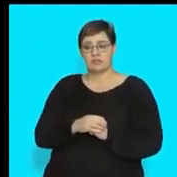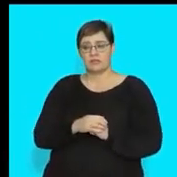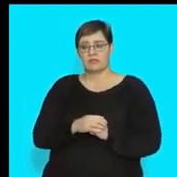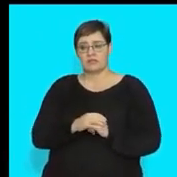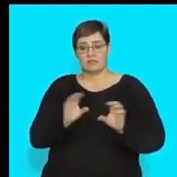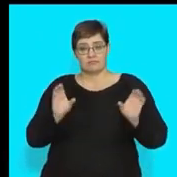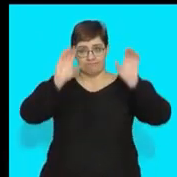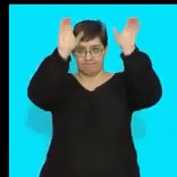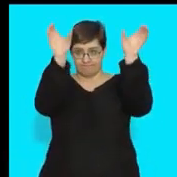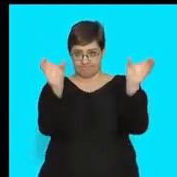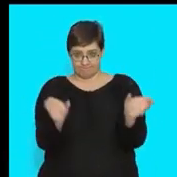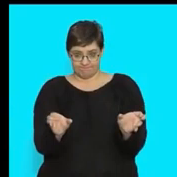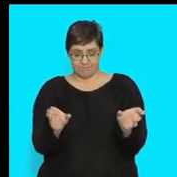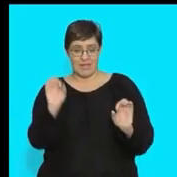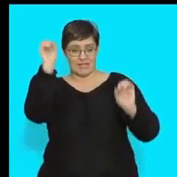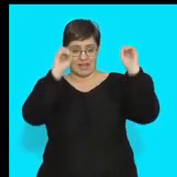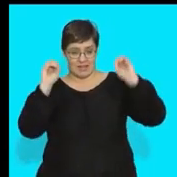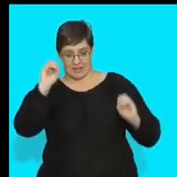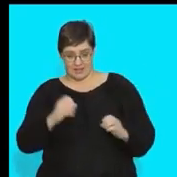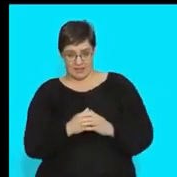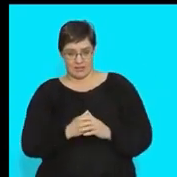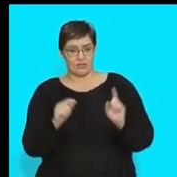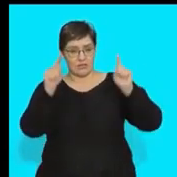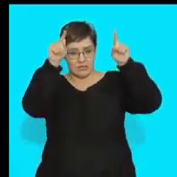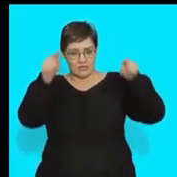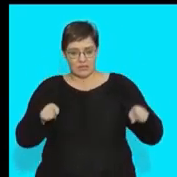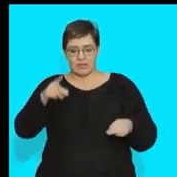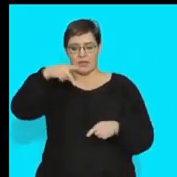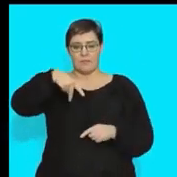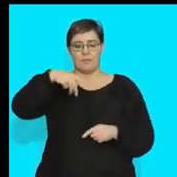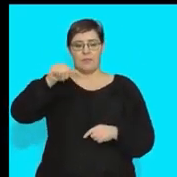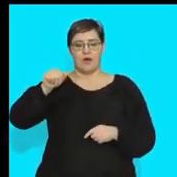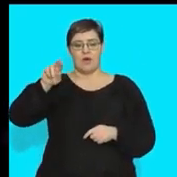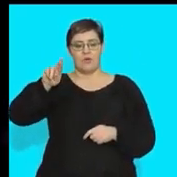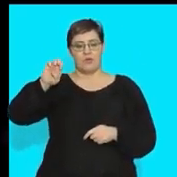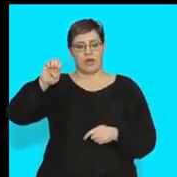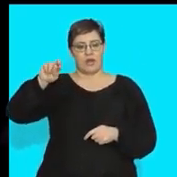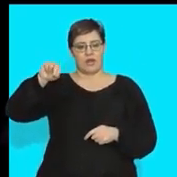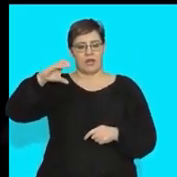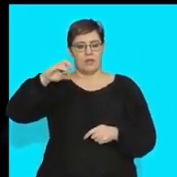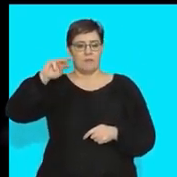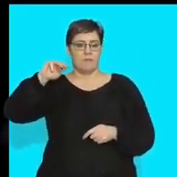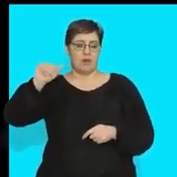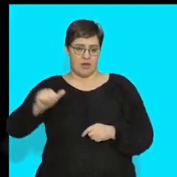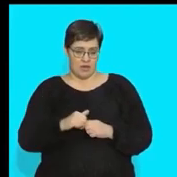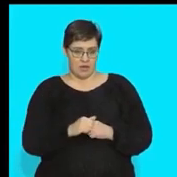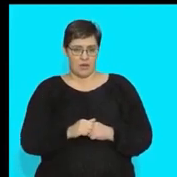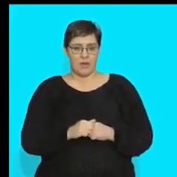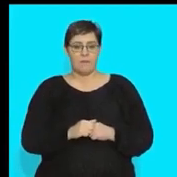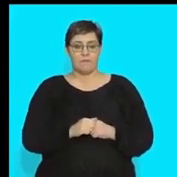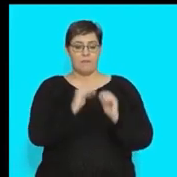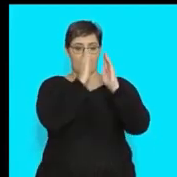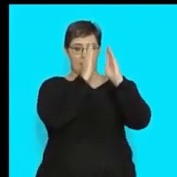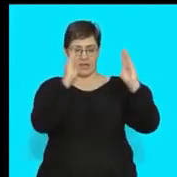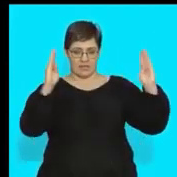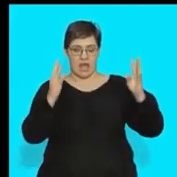these cells over here. They are parenchyma cells. They are called palisade and